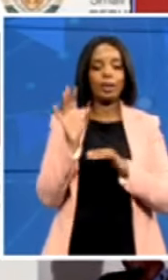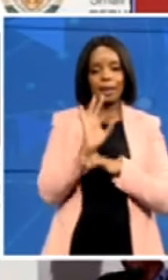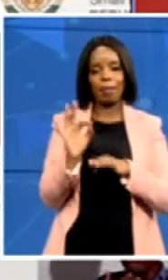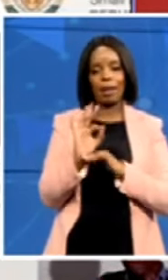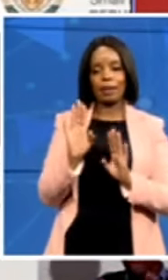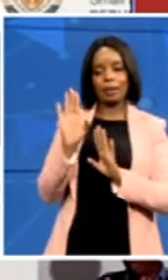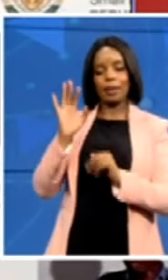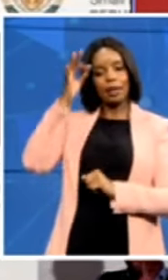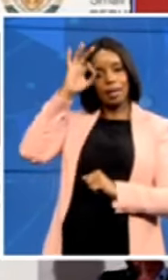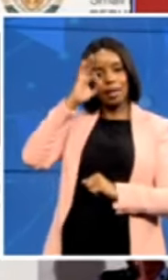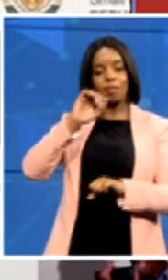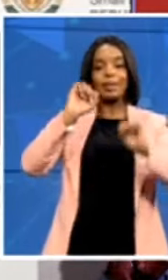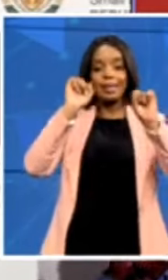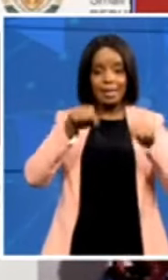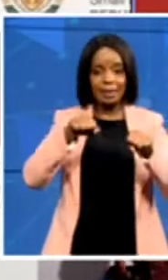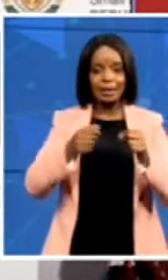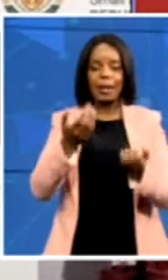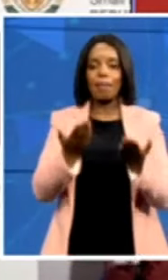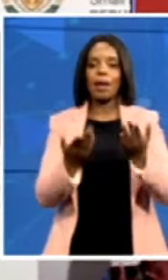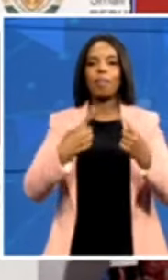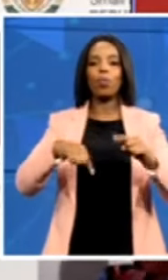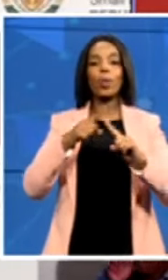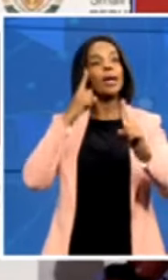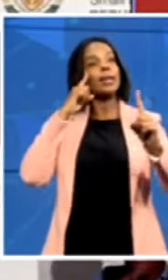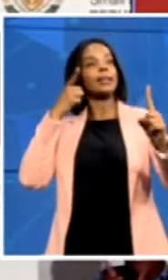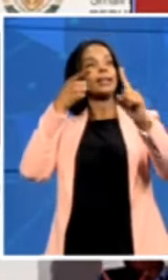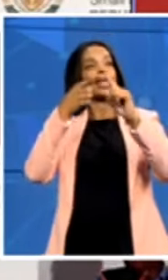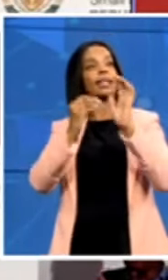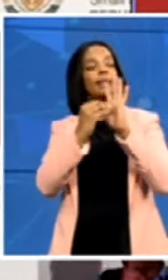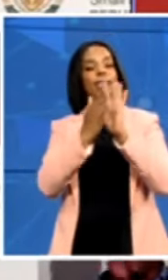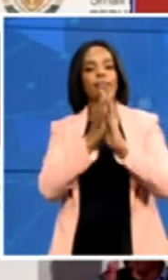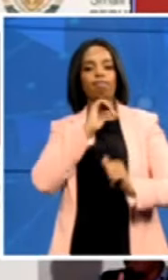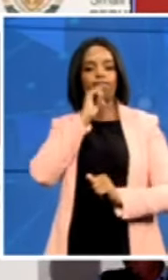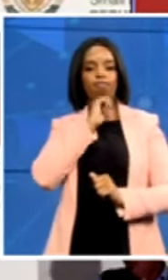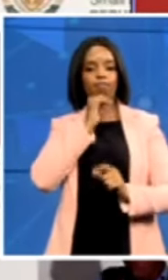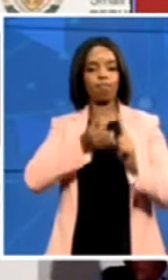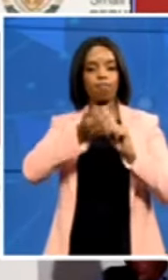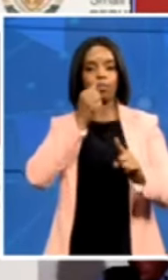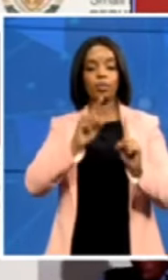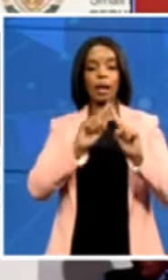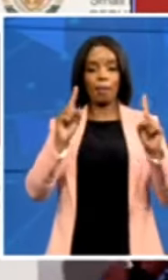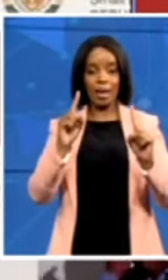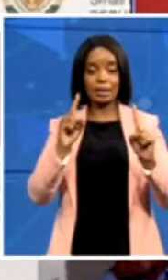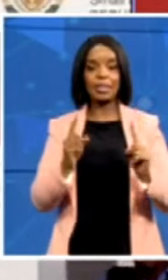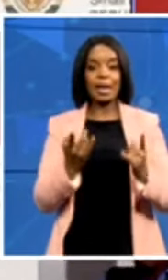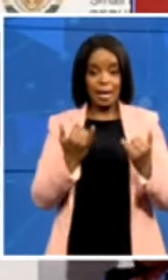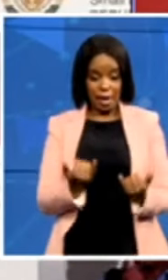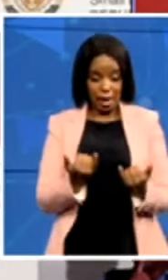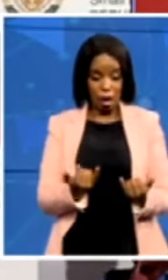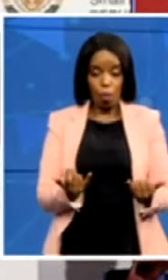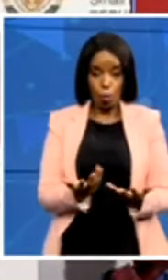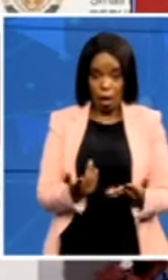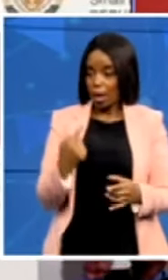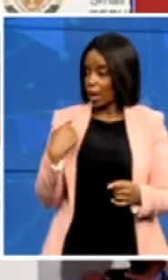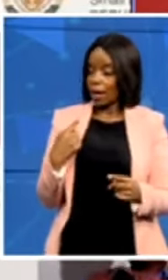but what I'm emphasizing now, learning from where we are, having an appreciation of the different economy that